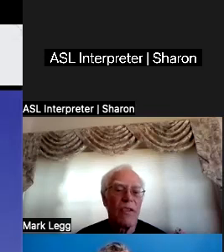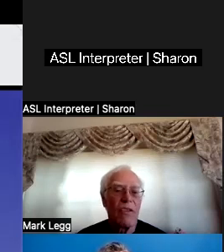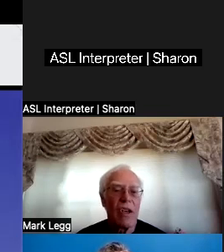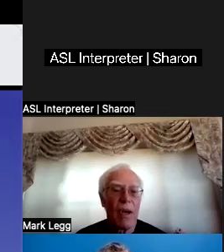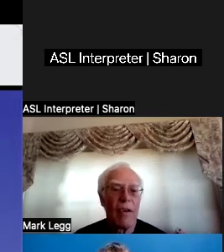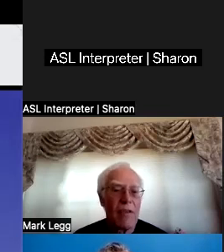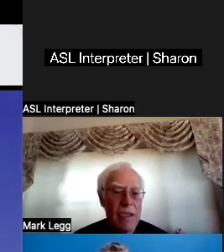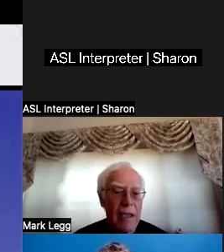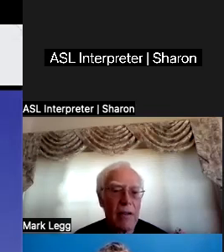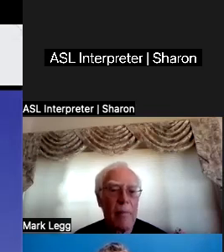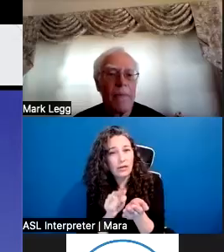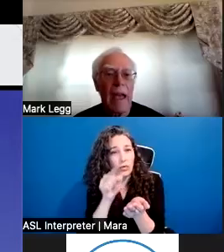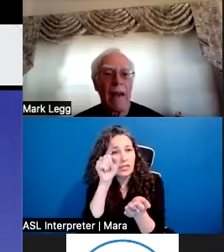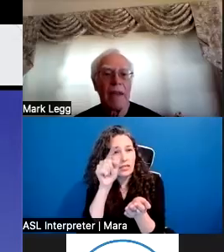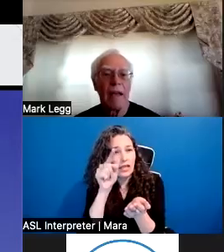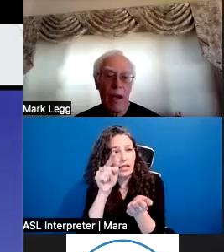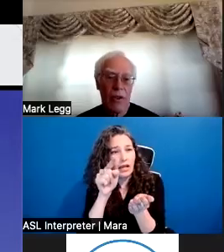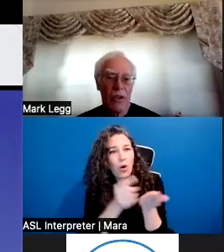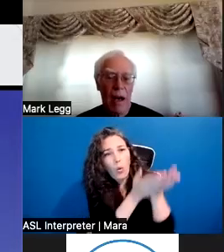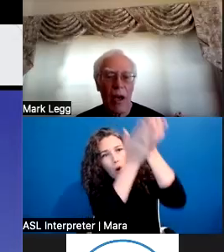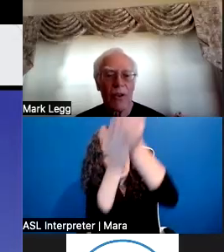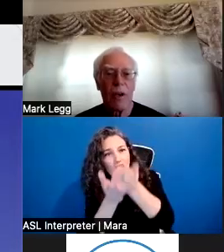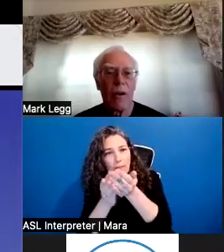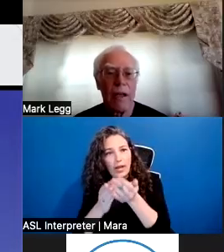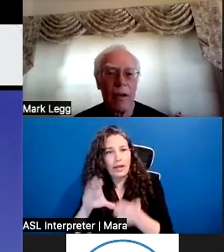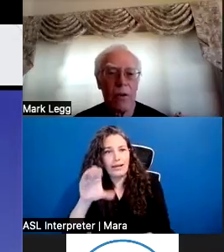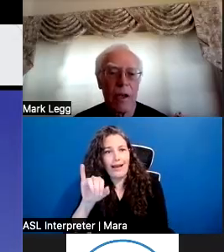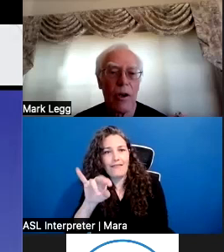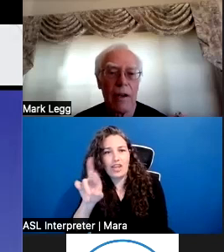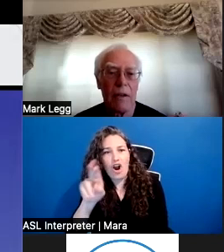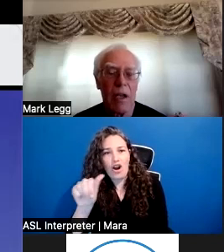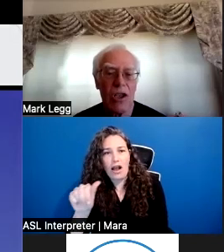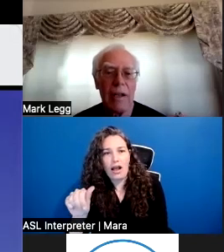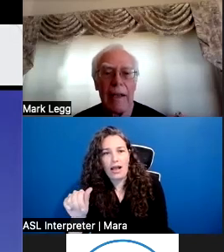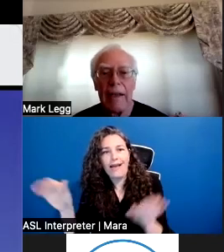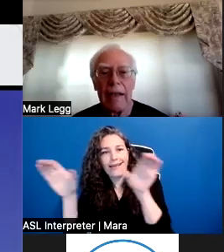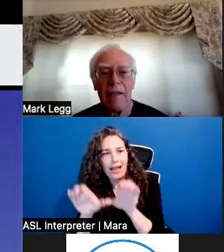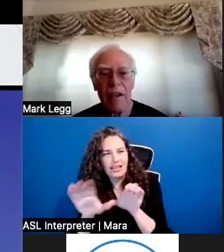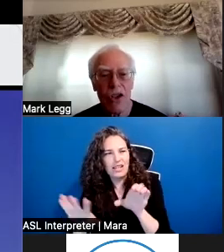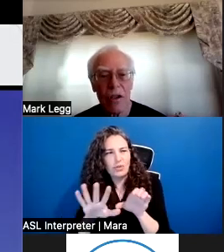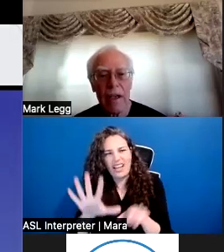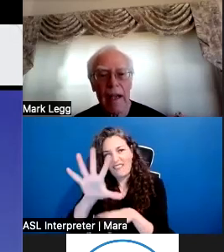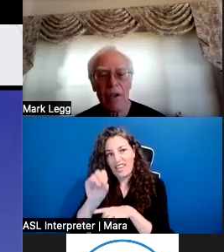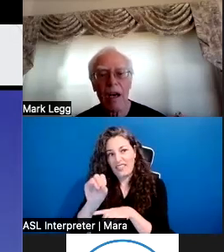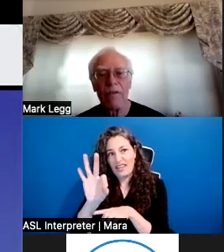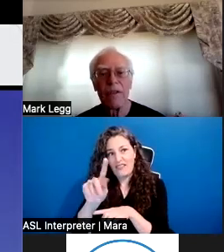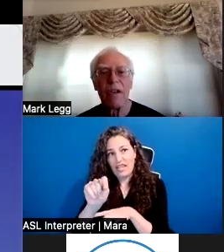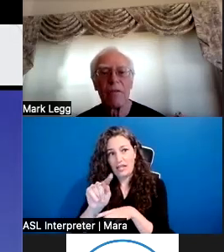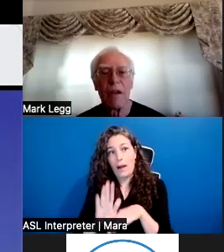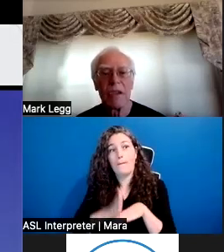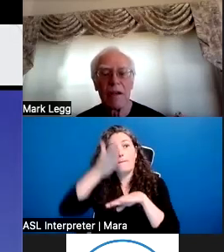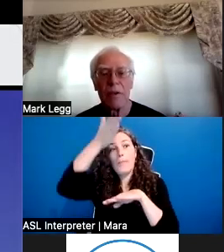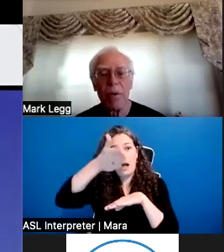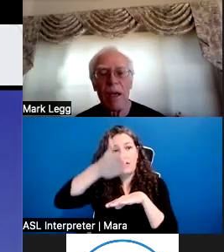was 50 feet above sea level. And there was a tsunami also recorded, it was recorded at the Mission in Ventura, and that was about 15